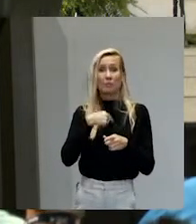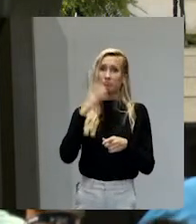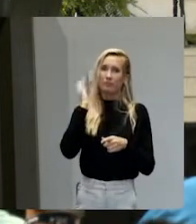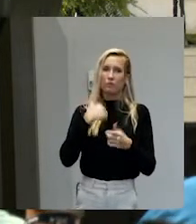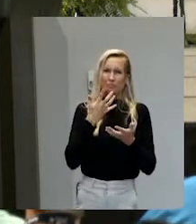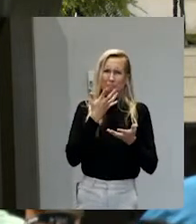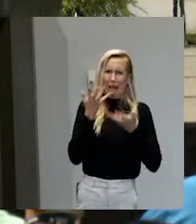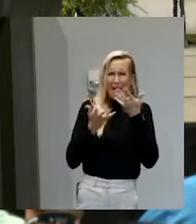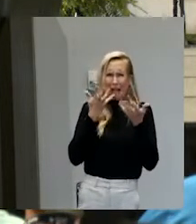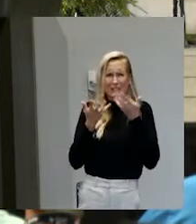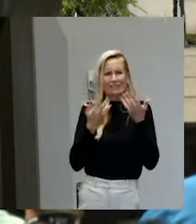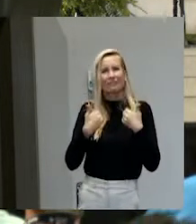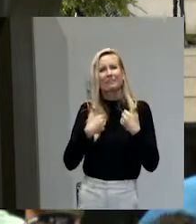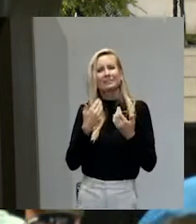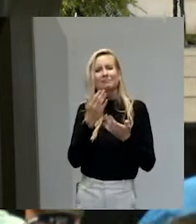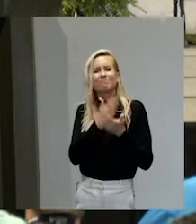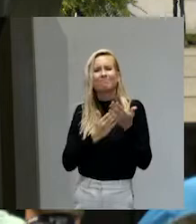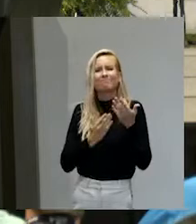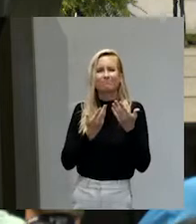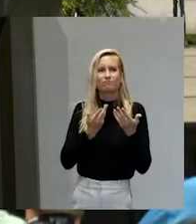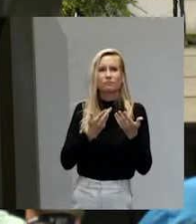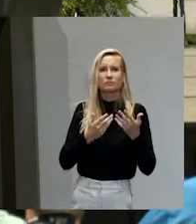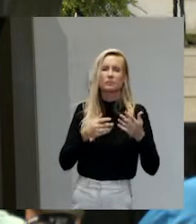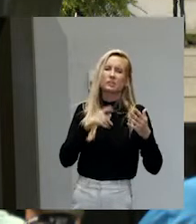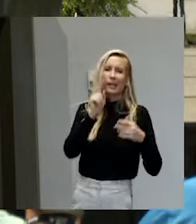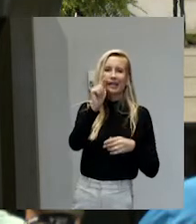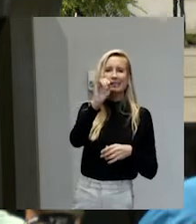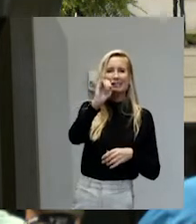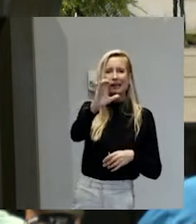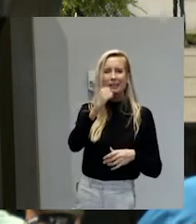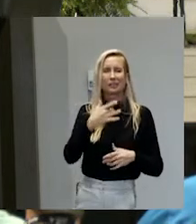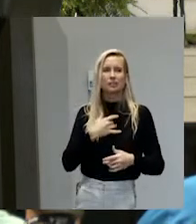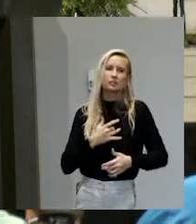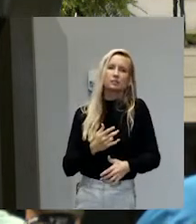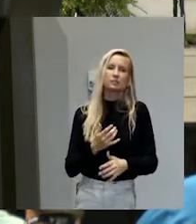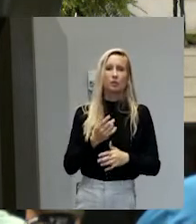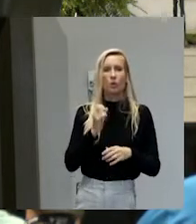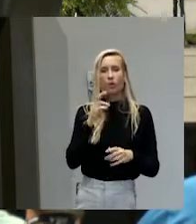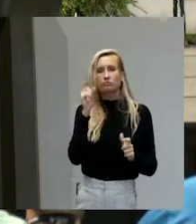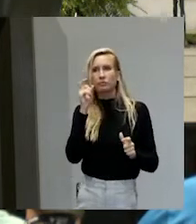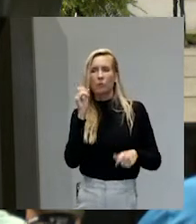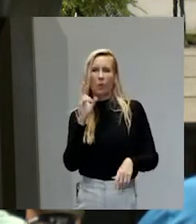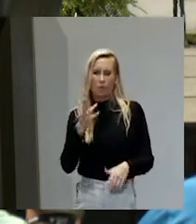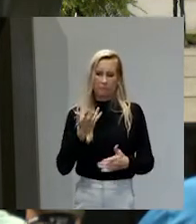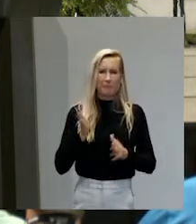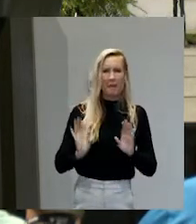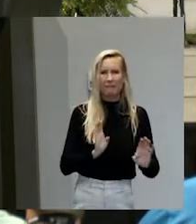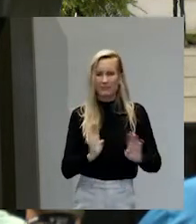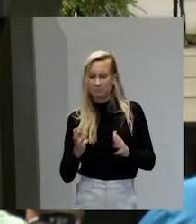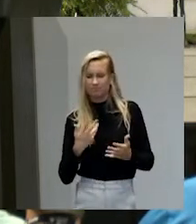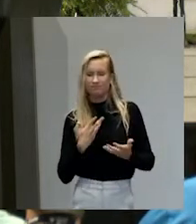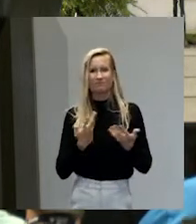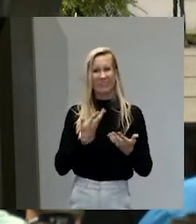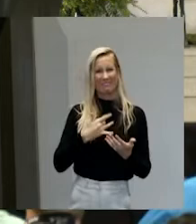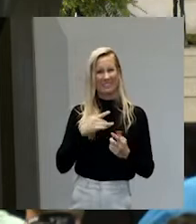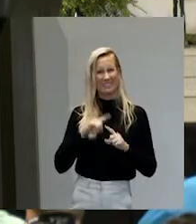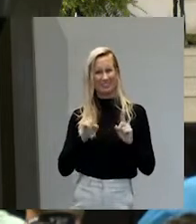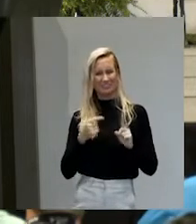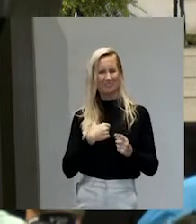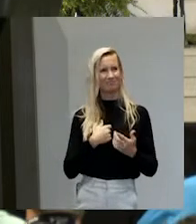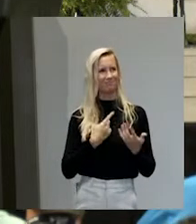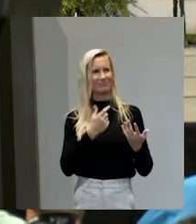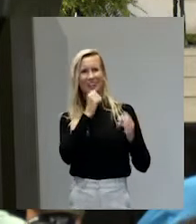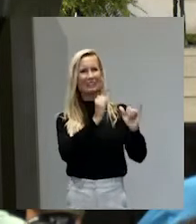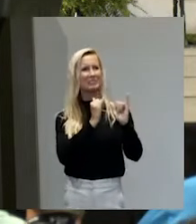and try to hide as well, that I didn't even think to bring that I was doing with Jack. A lot of facial movements, and